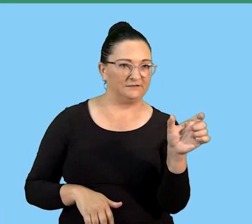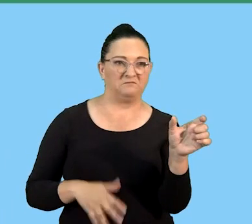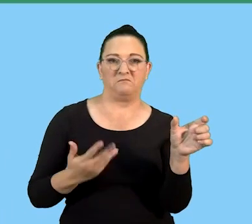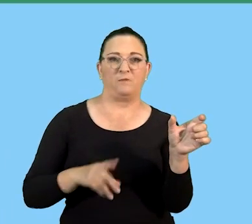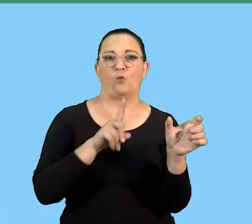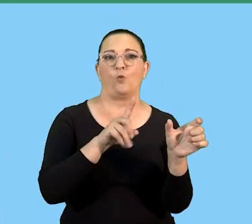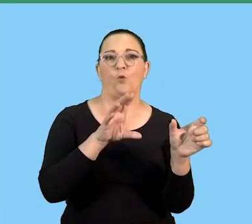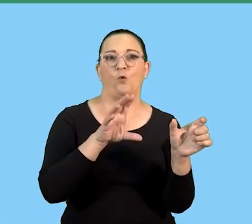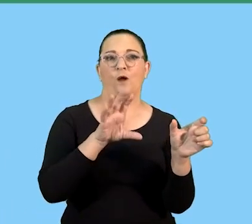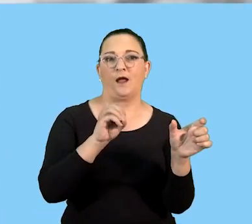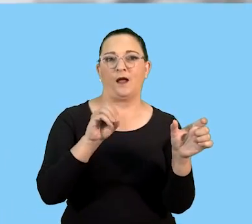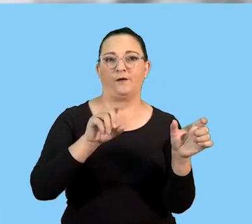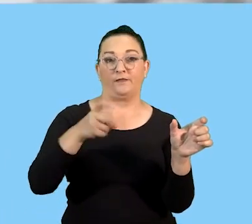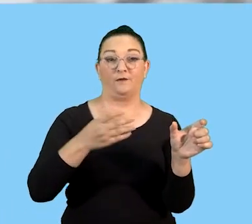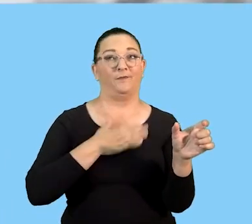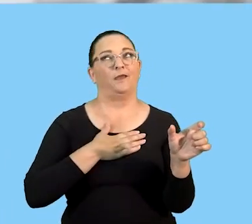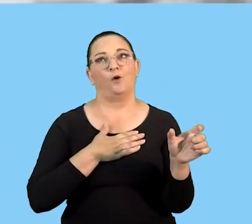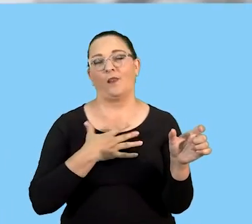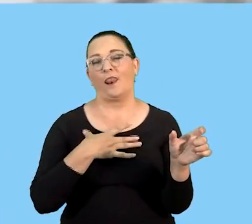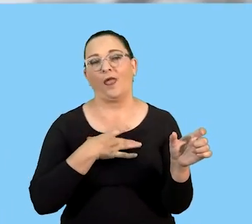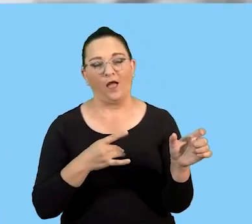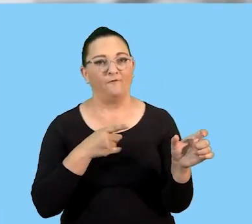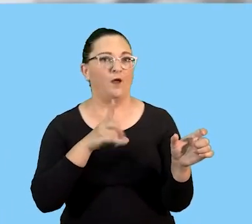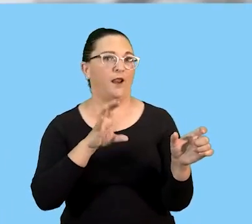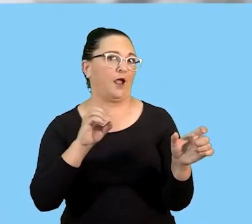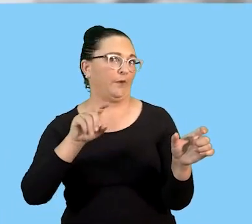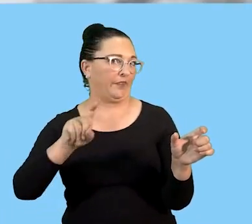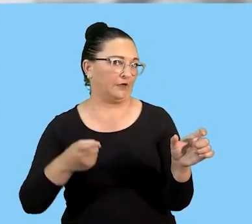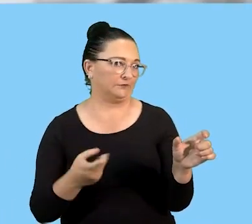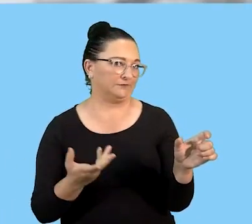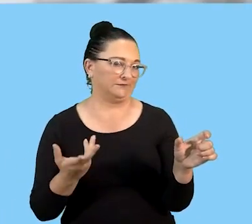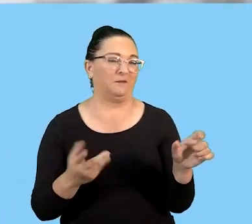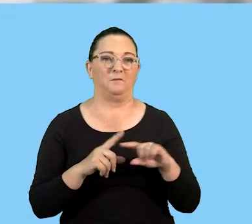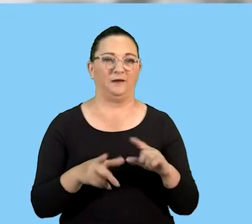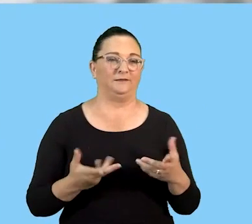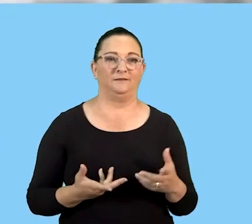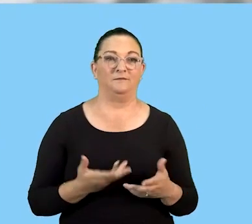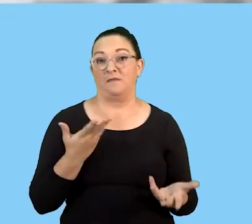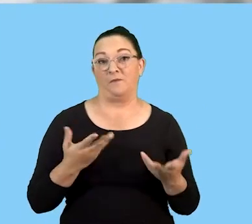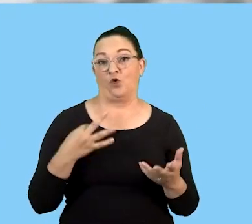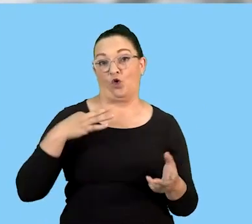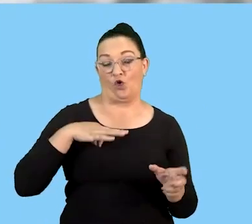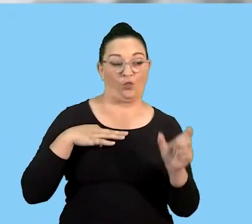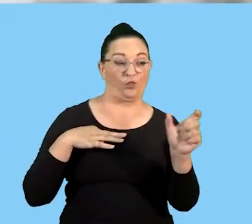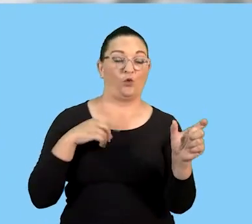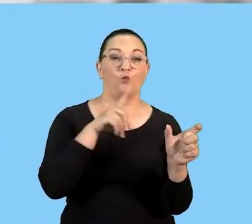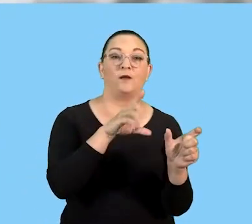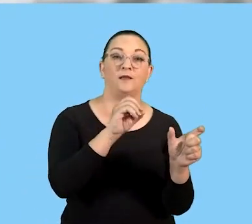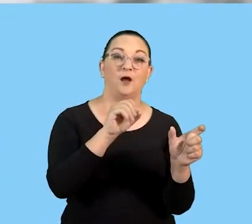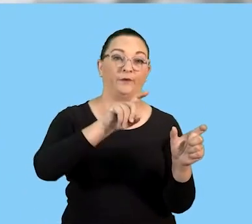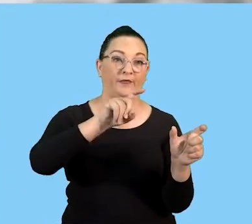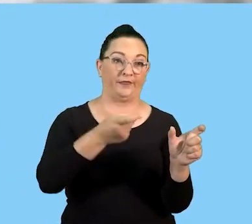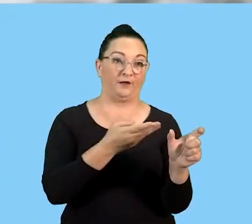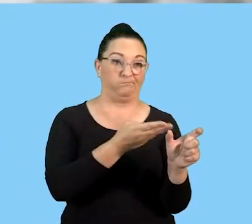earn 100,000, oh, how I'd love to earn 100,000. If I am told that I earn it, then it means